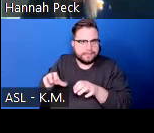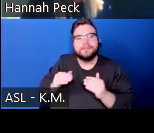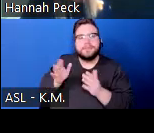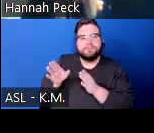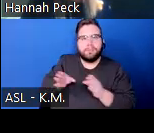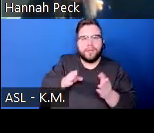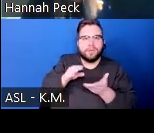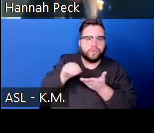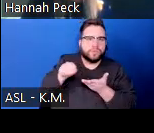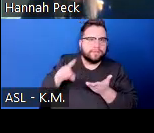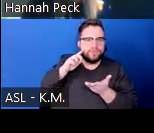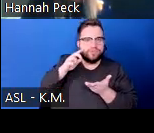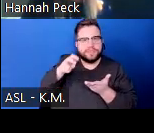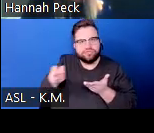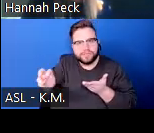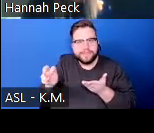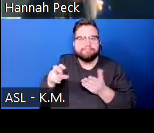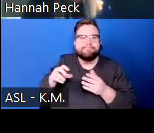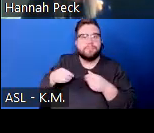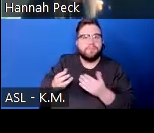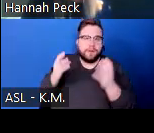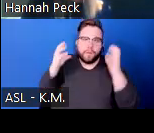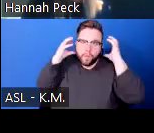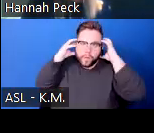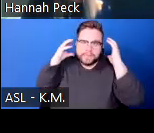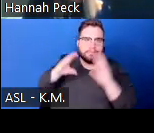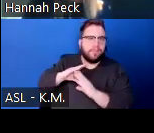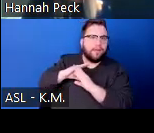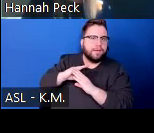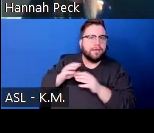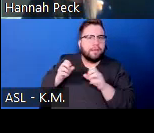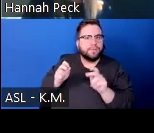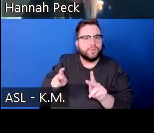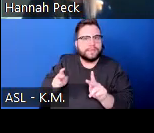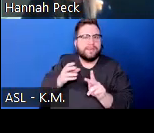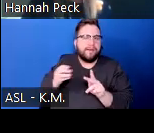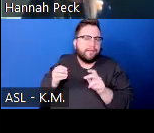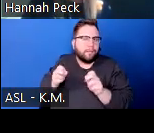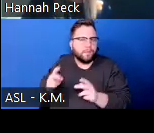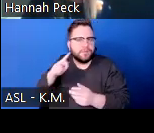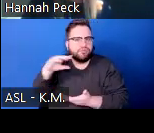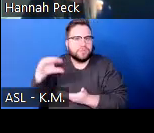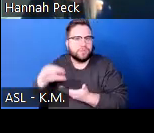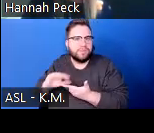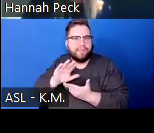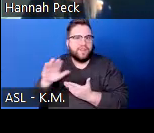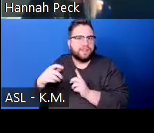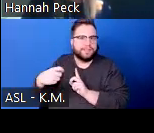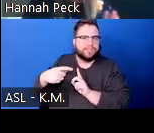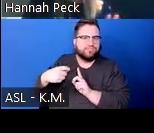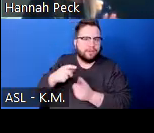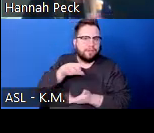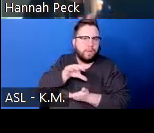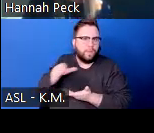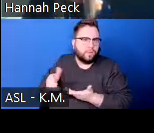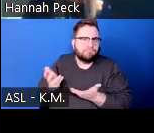transitions, give noise canceling opportunities, and create opportunities to reduce the sensory load. And so similar to home, having calming spaces for